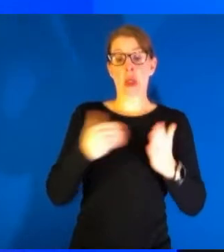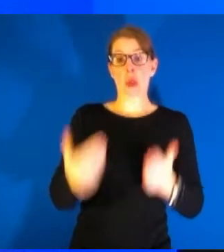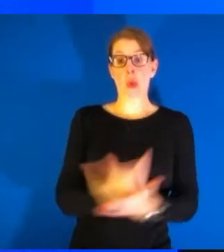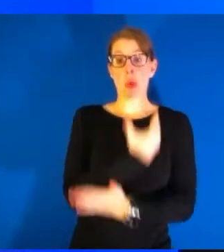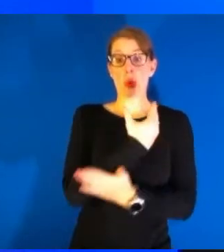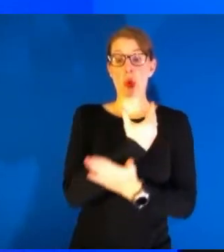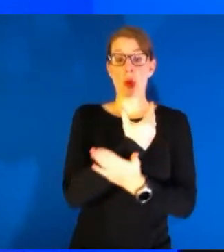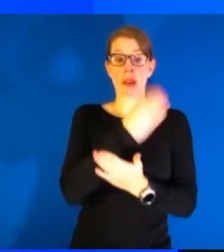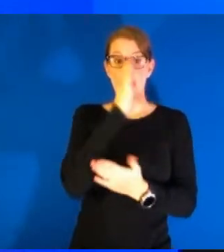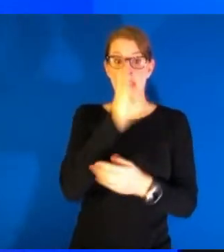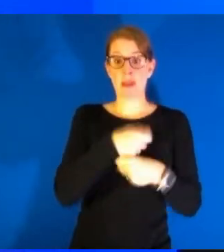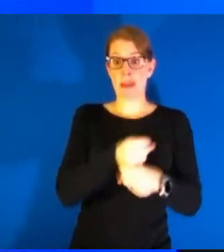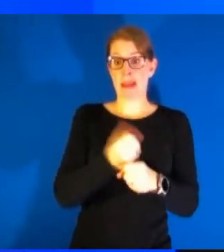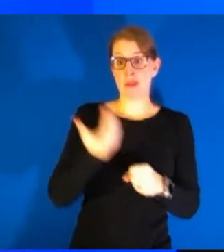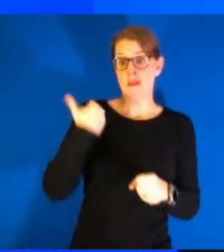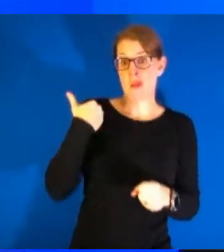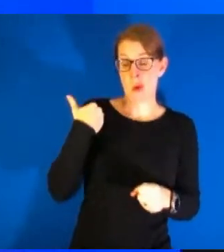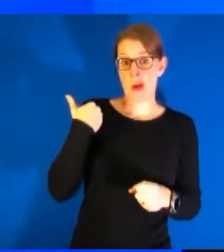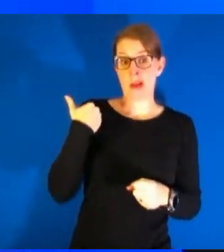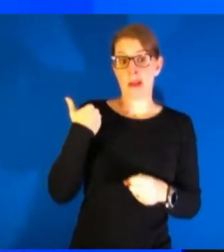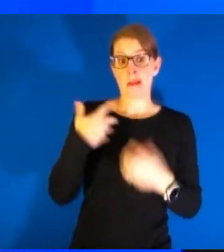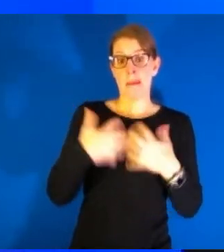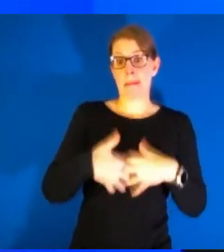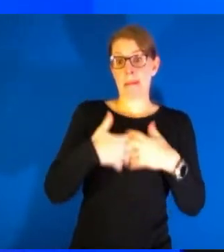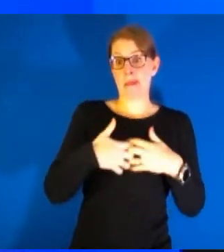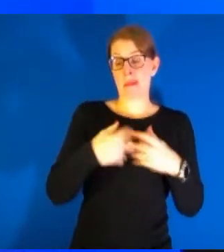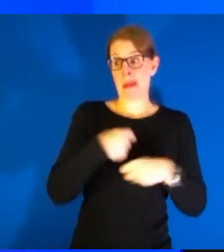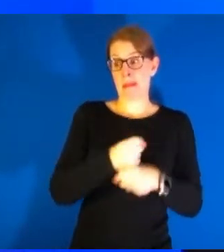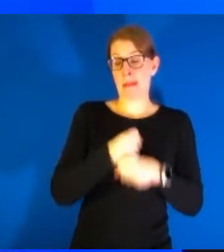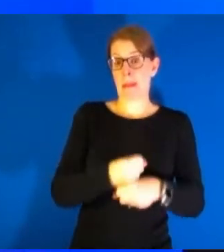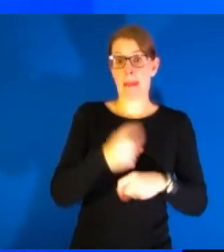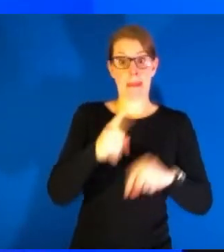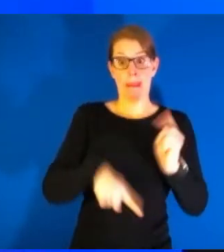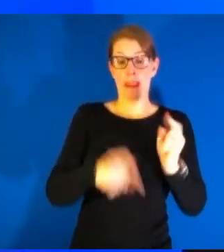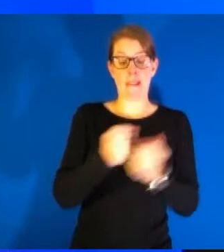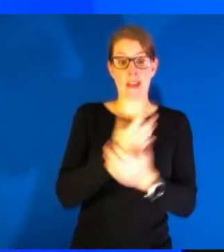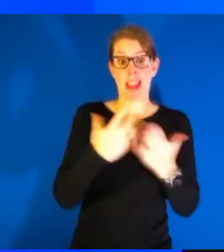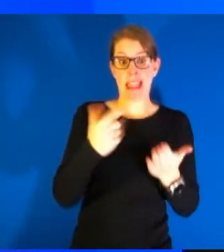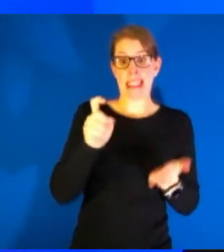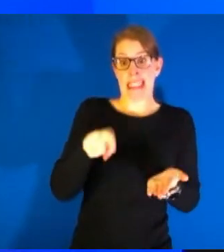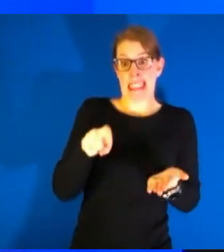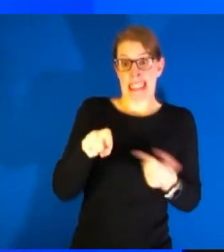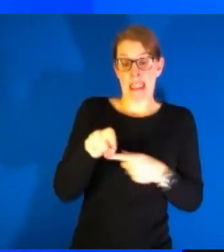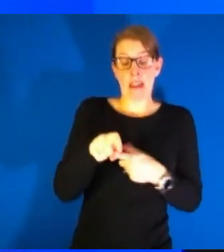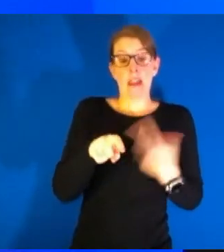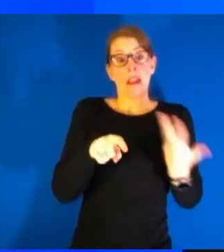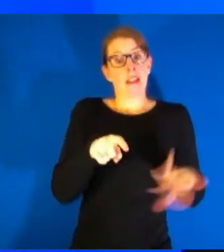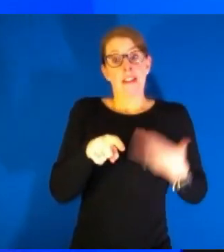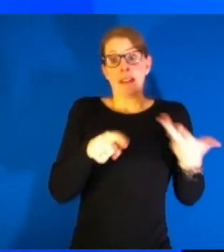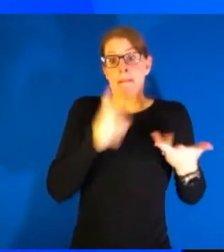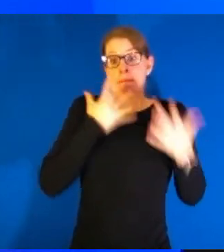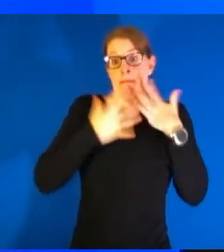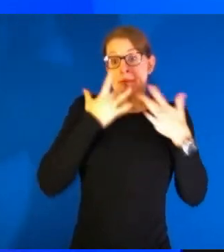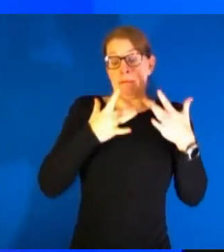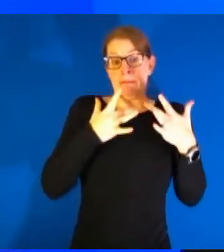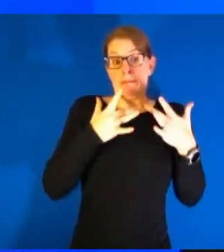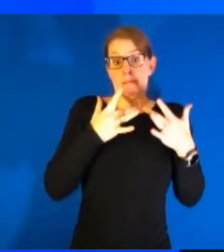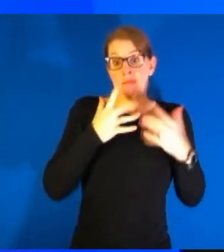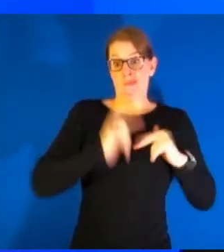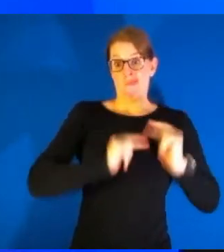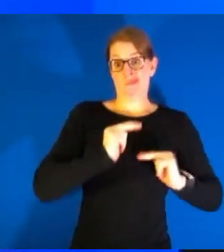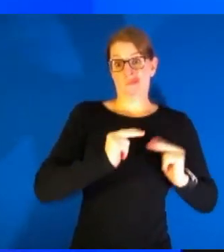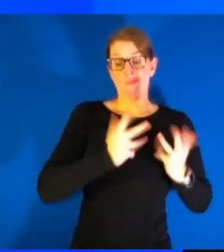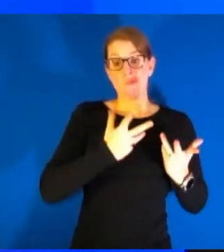been made before. Manufacturers don't have enough capacity to manufacture everything that's needed. And that's just the nature of the new drugs.